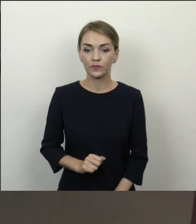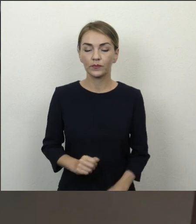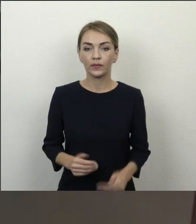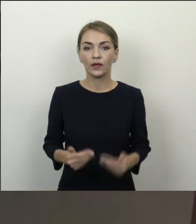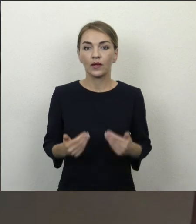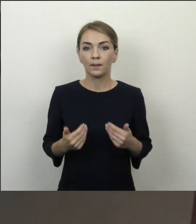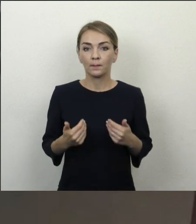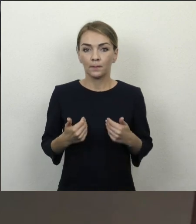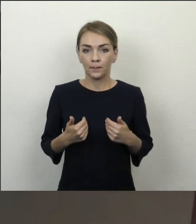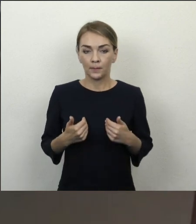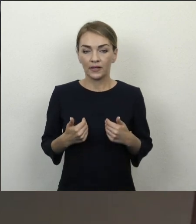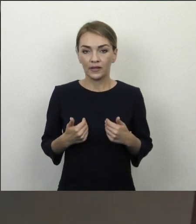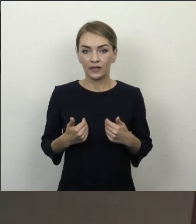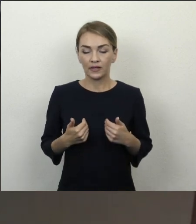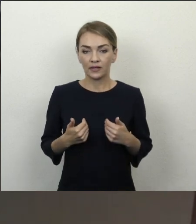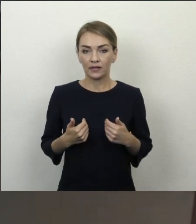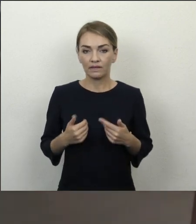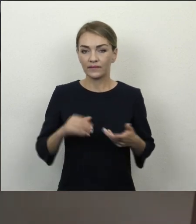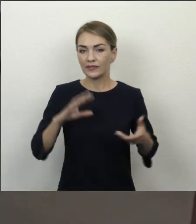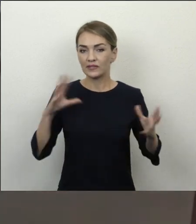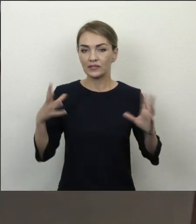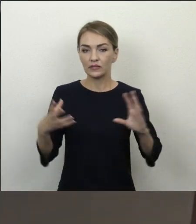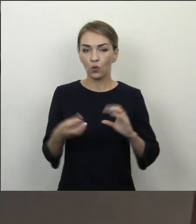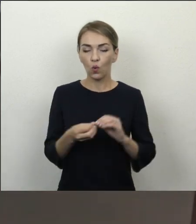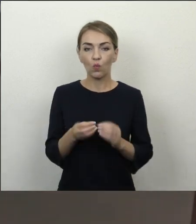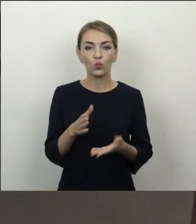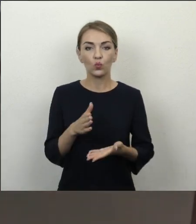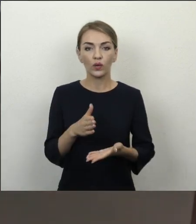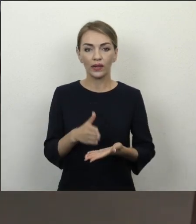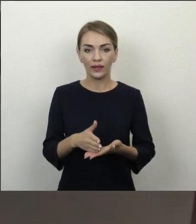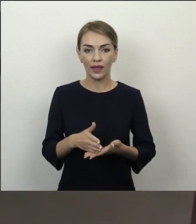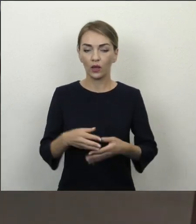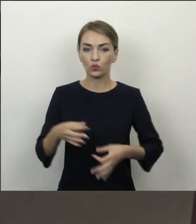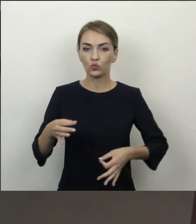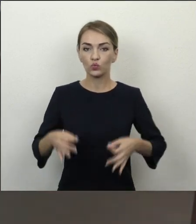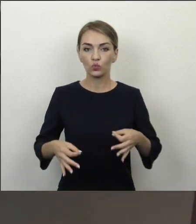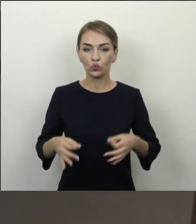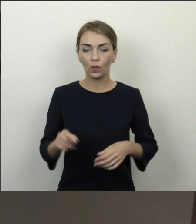court, the instance which